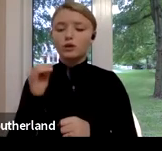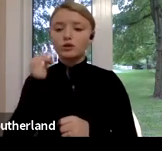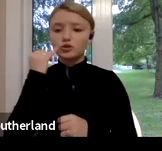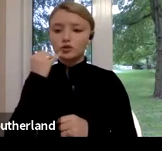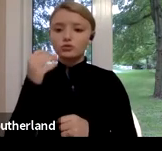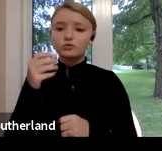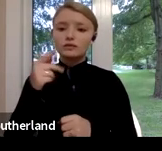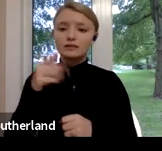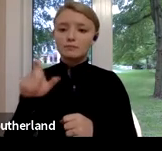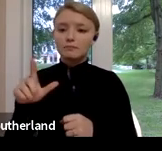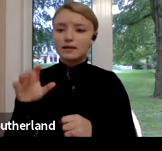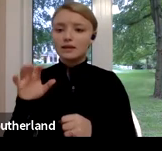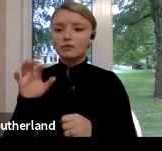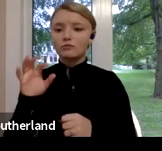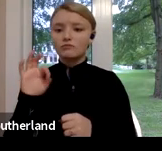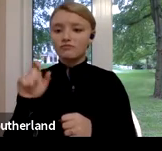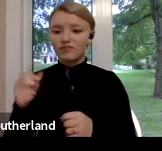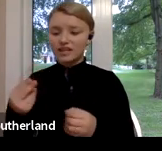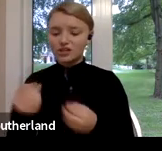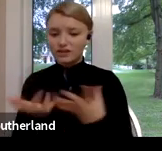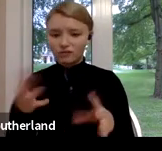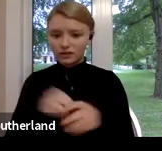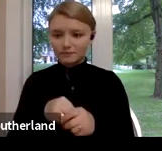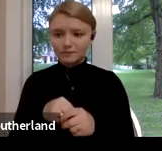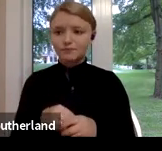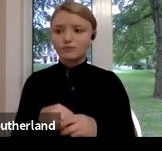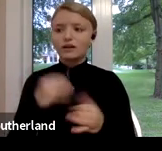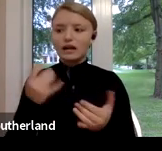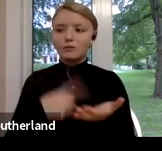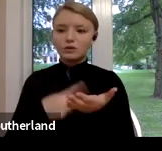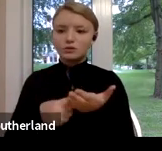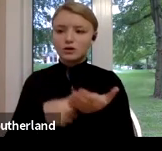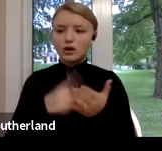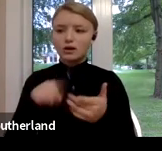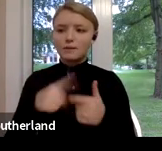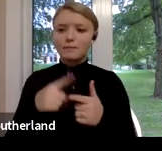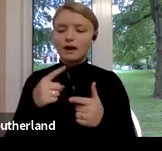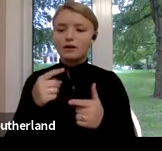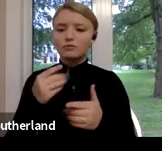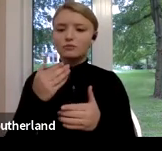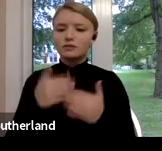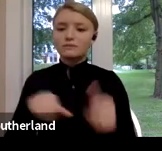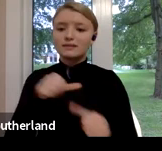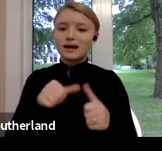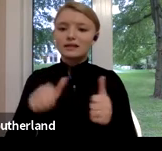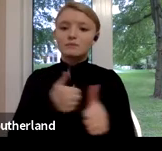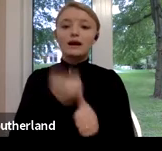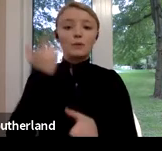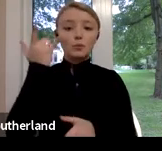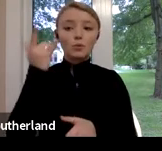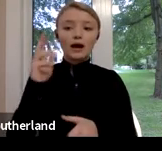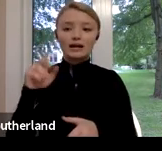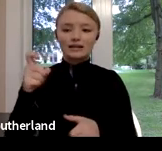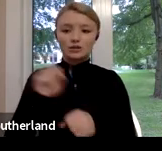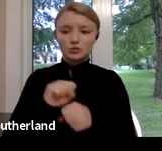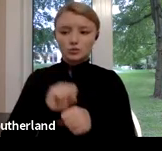wolfberry fruit. So let's talk now about some science behind why Ningxia works. So we're going to